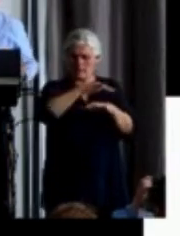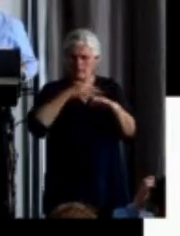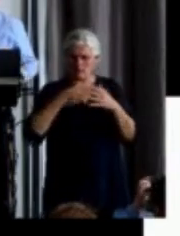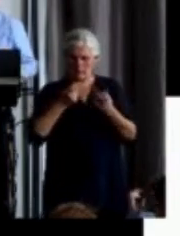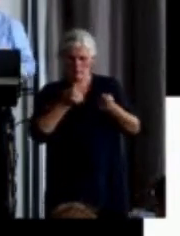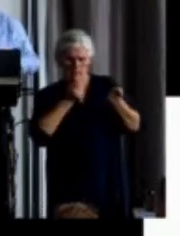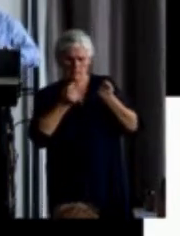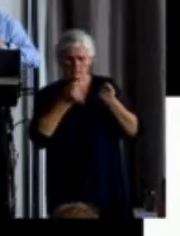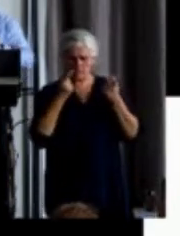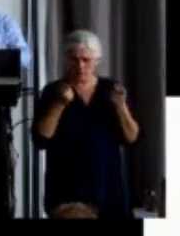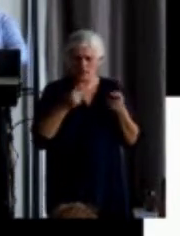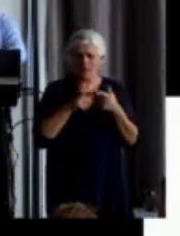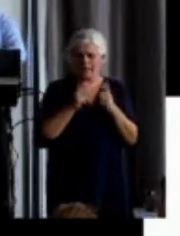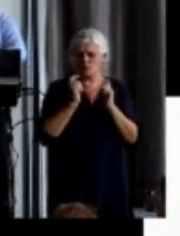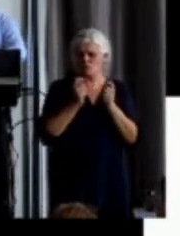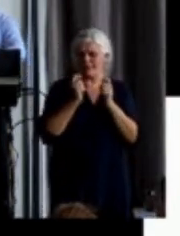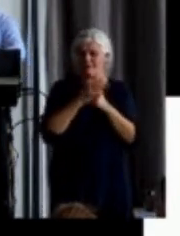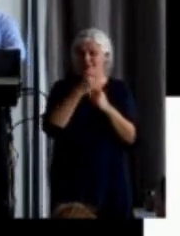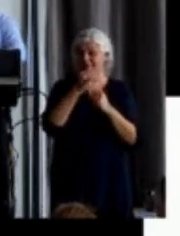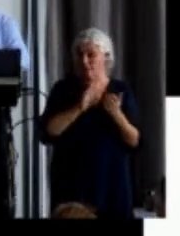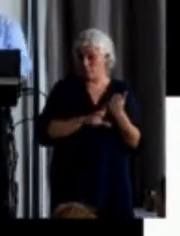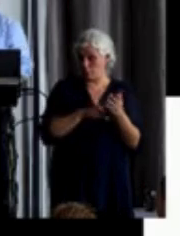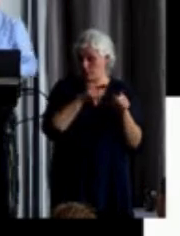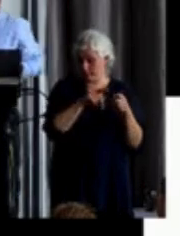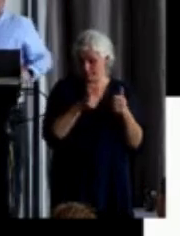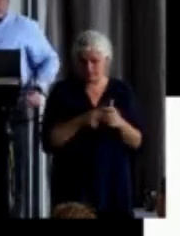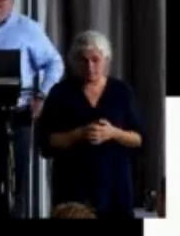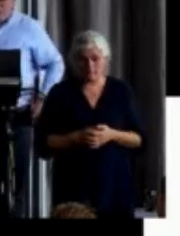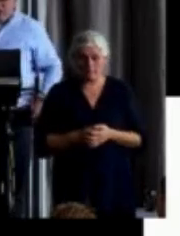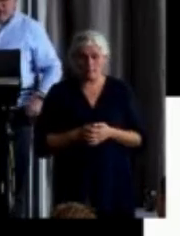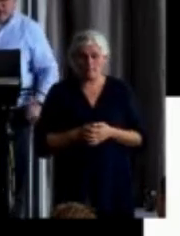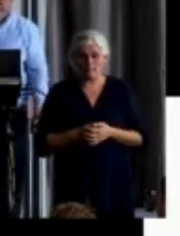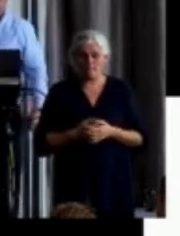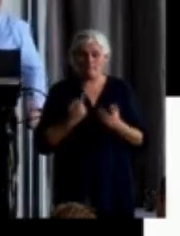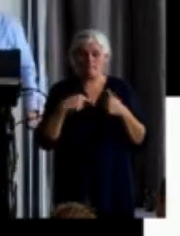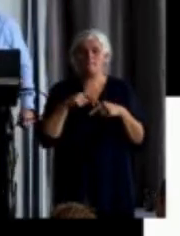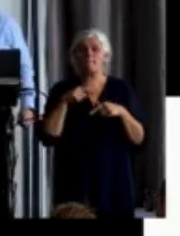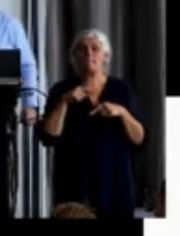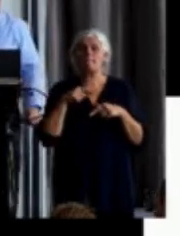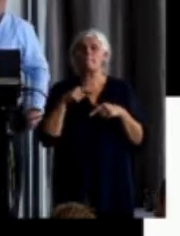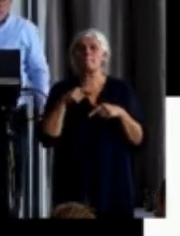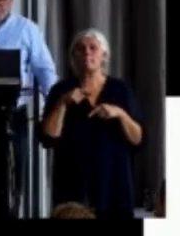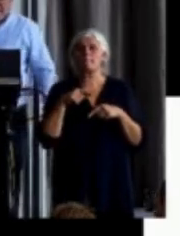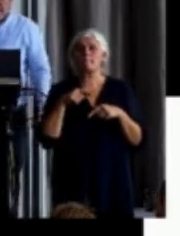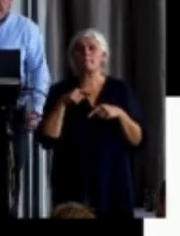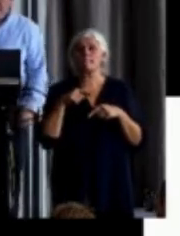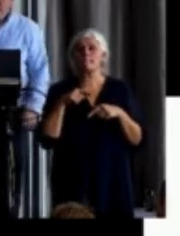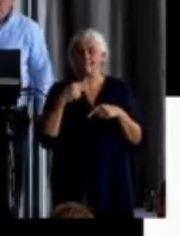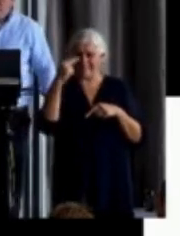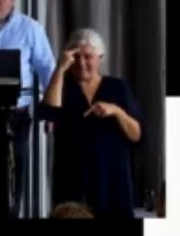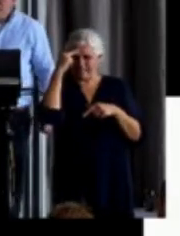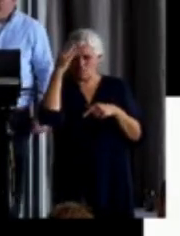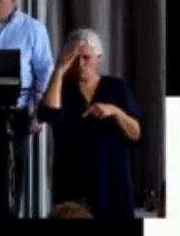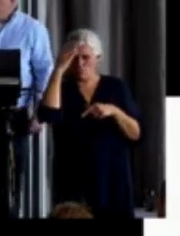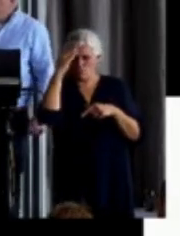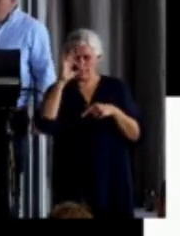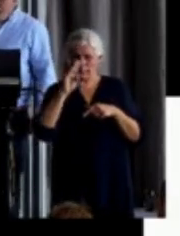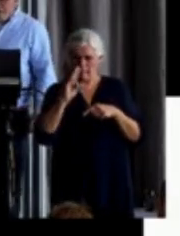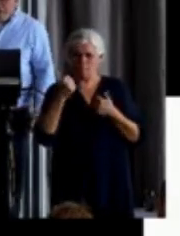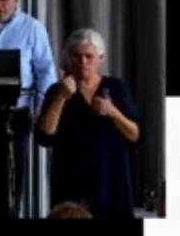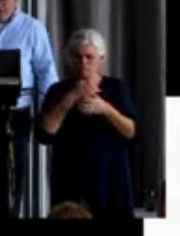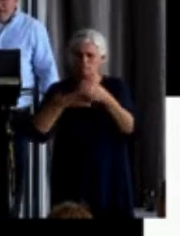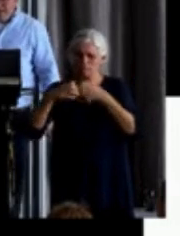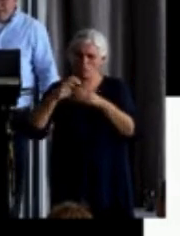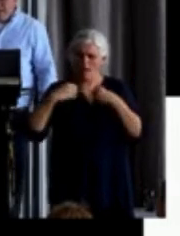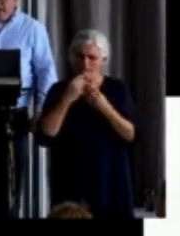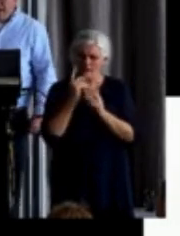management and the training for staff. And understanding and knowledgeable GP,